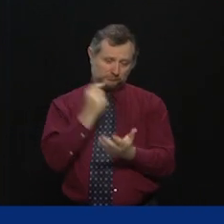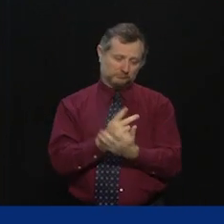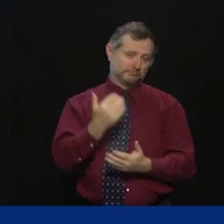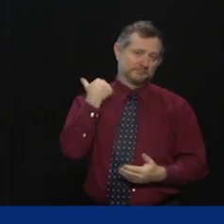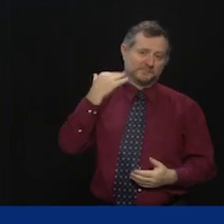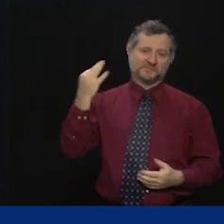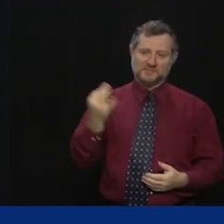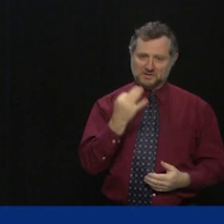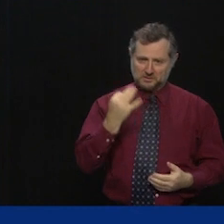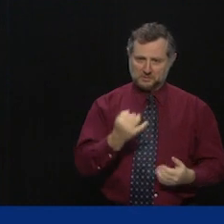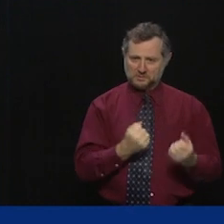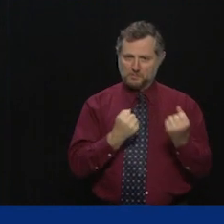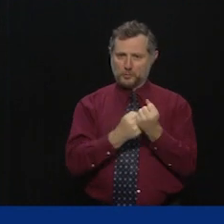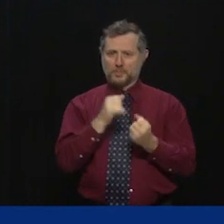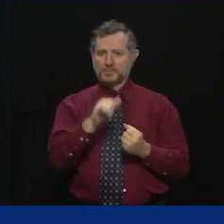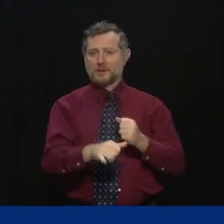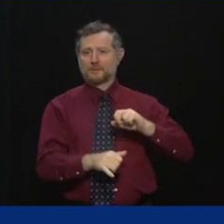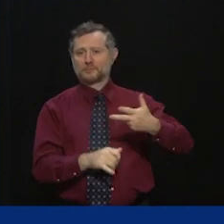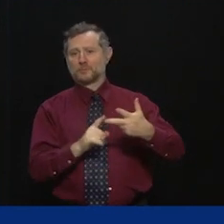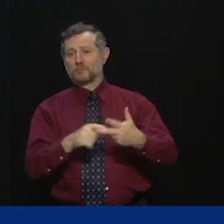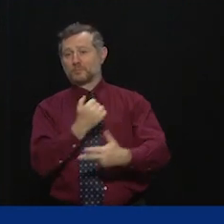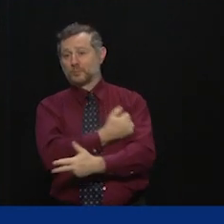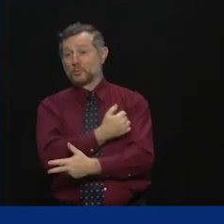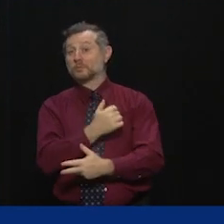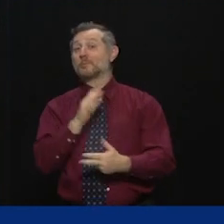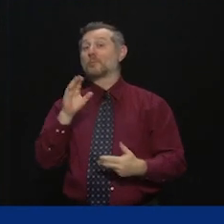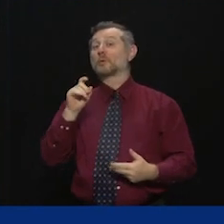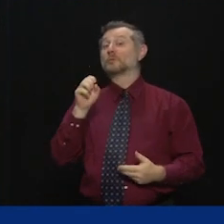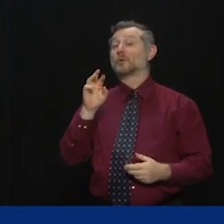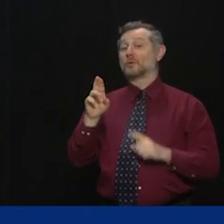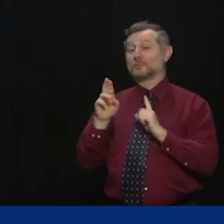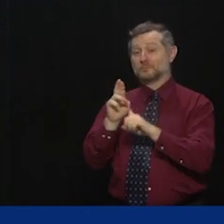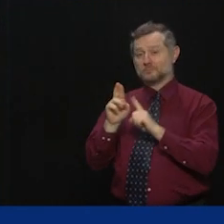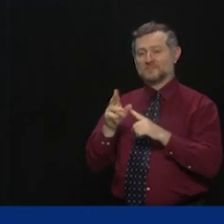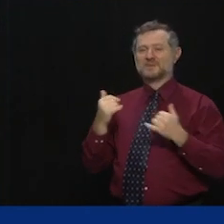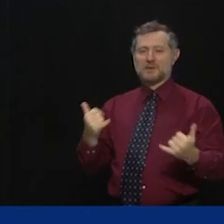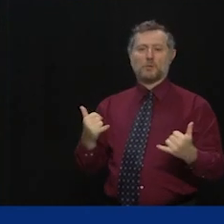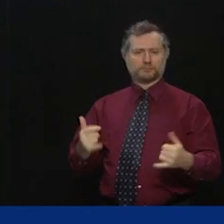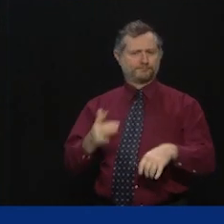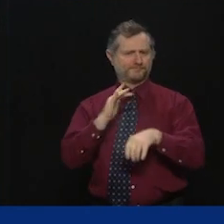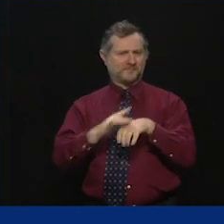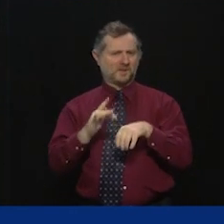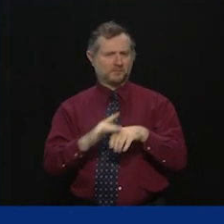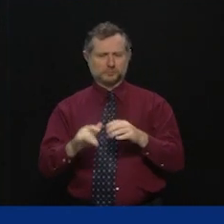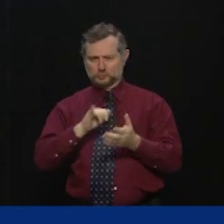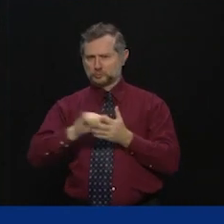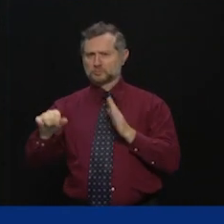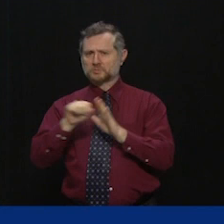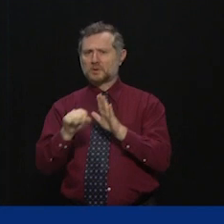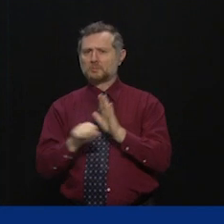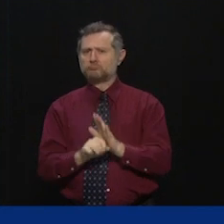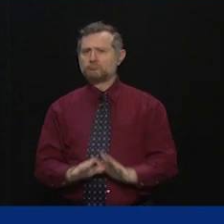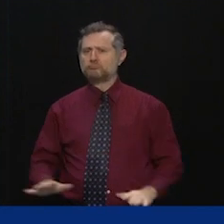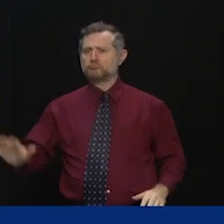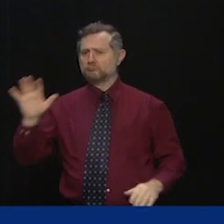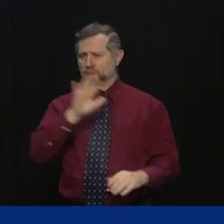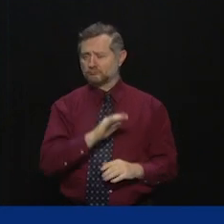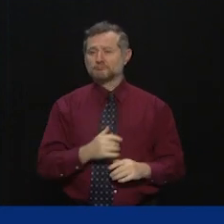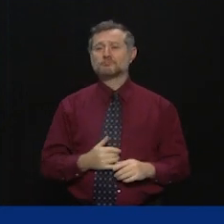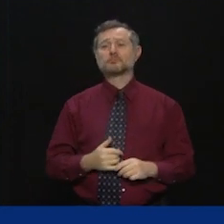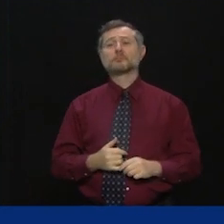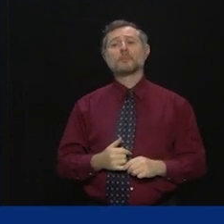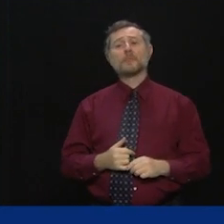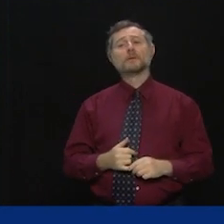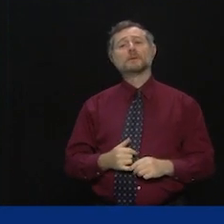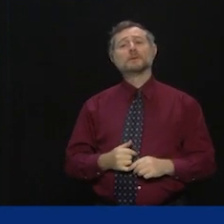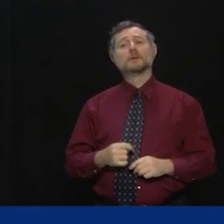this, and therefore booster shots are now available in the state of New York. And as you heard, you have to be Pfizer. I have to wait a little bit.